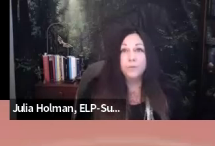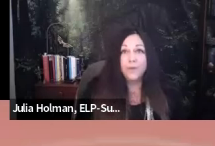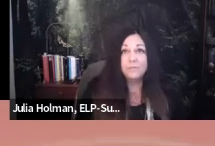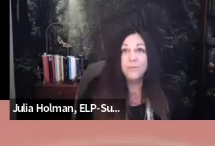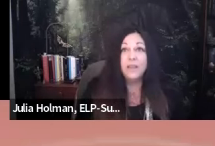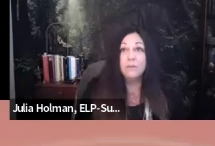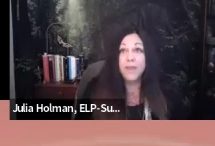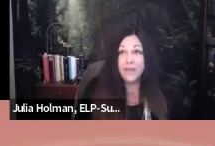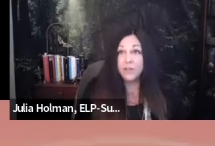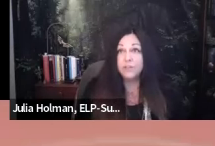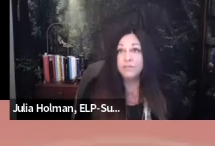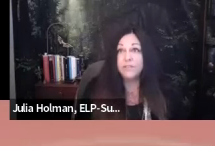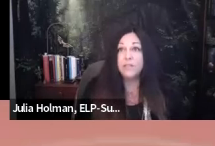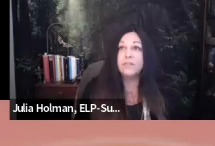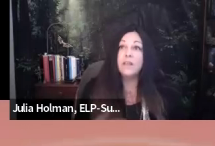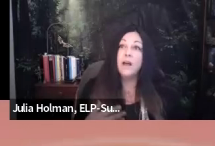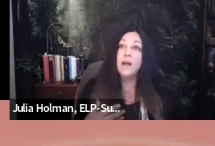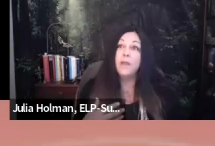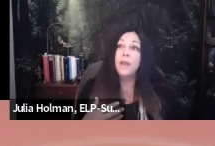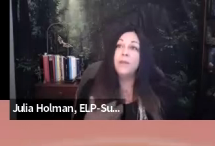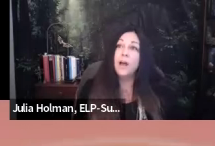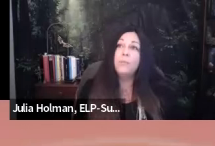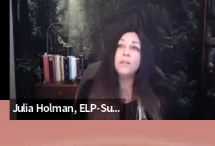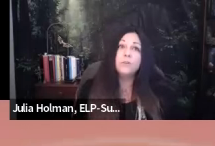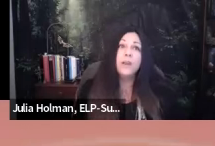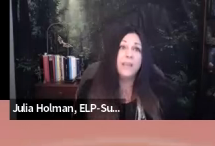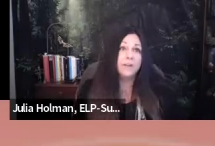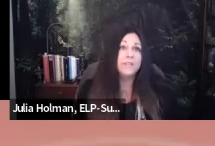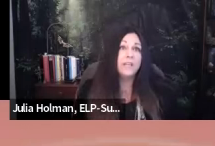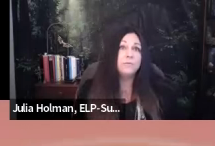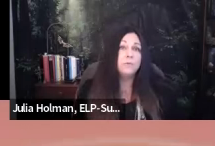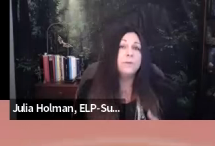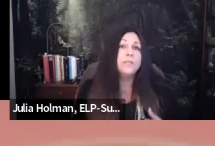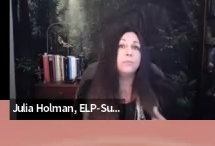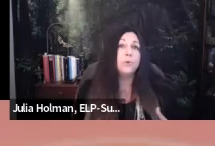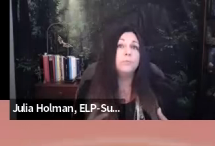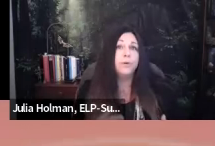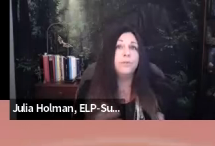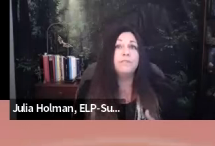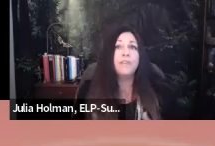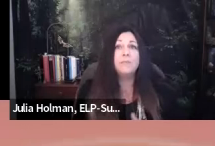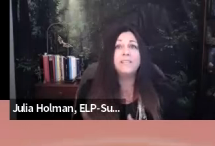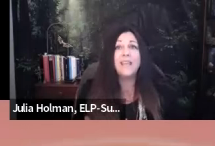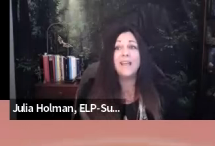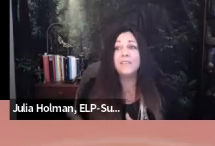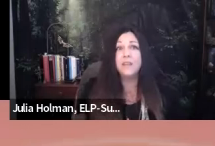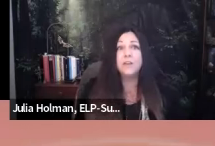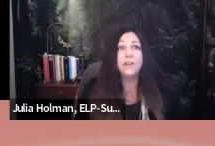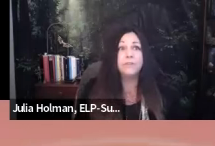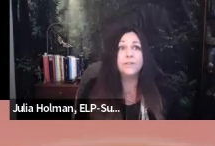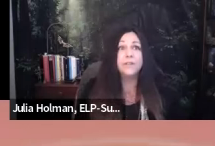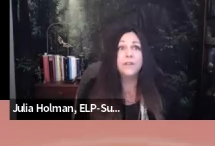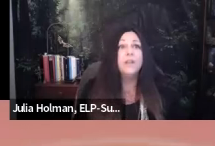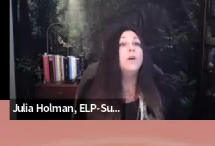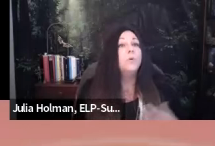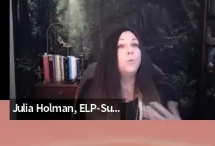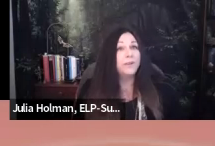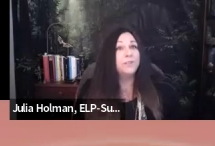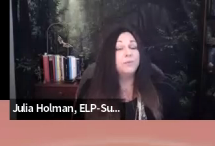We offer respite and companionship visits, and we help integrate care teams where we support both the families and the